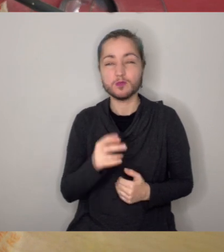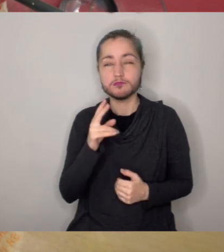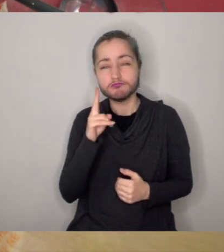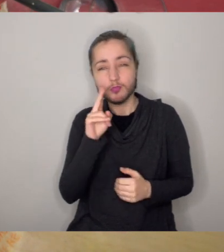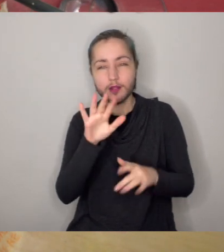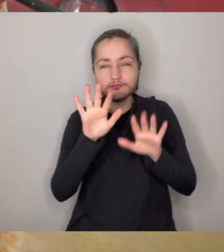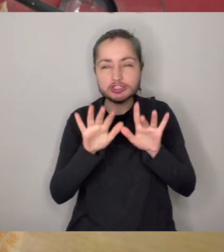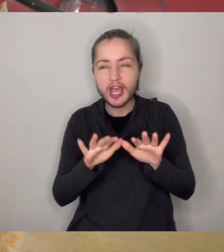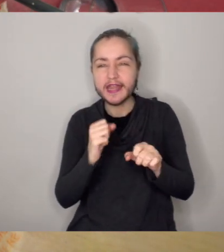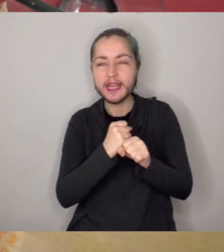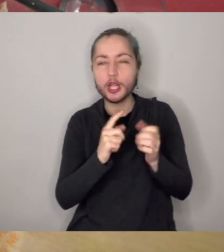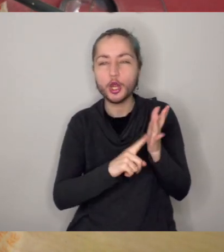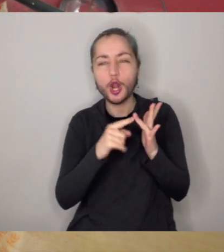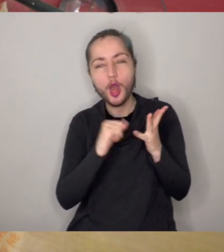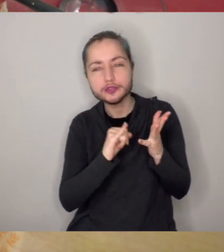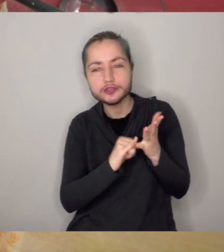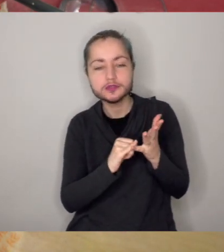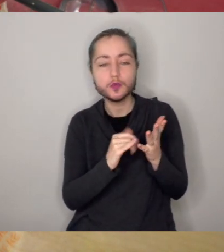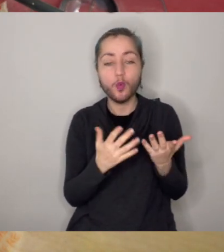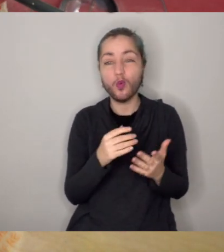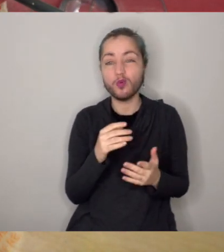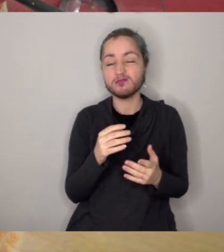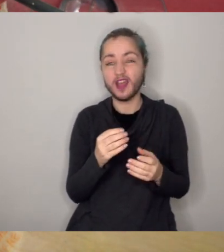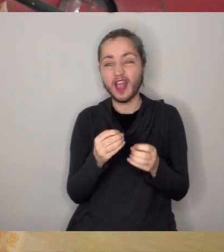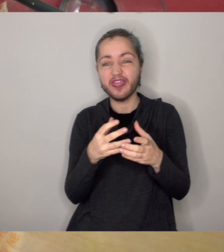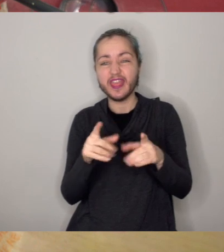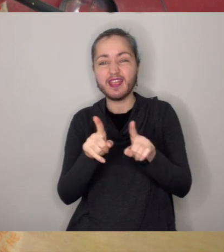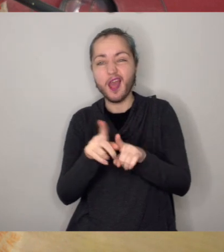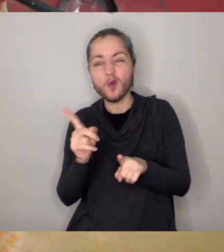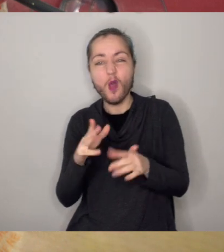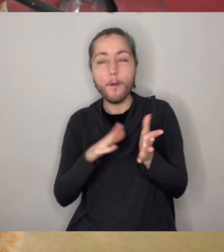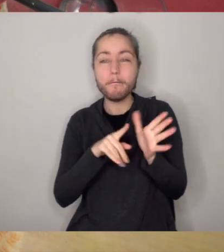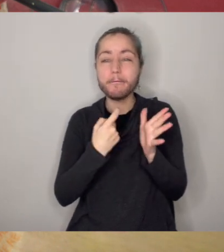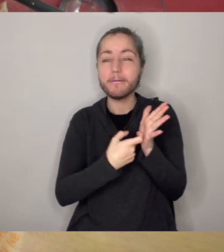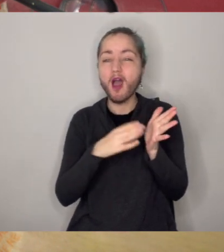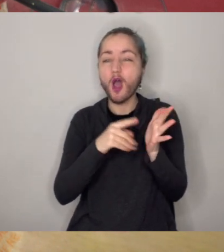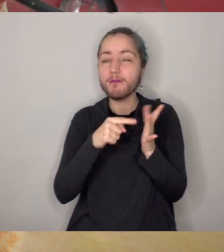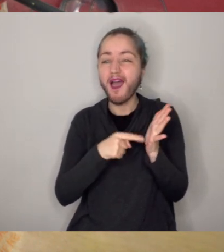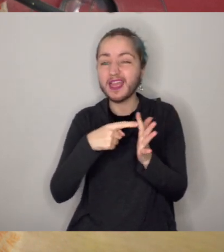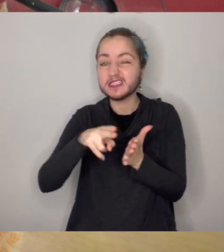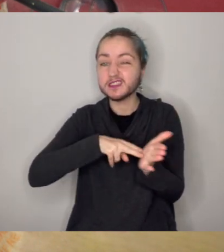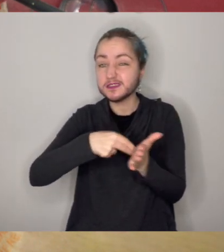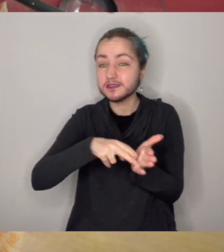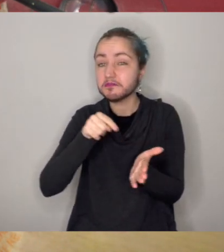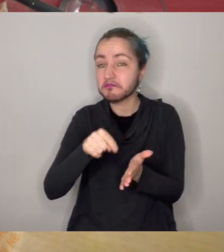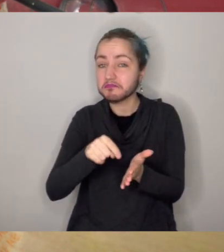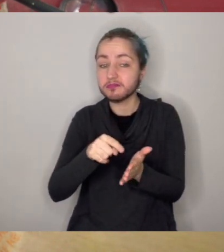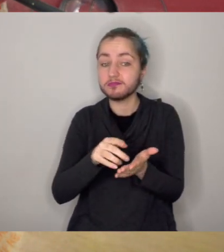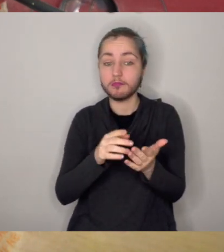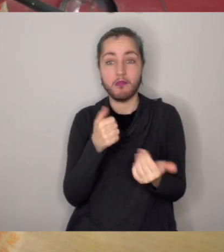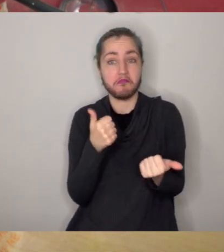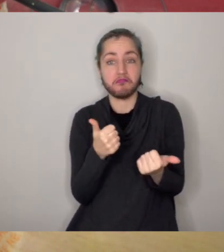And once it is looking nice and glossy, kind of, I would say, sort of like the texture of